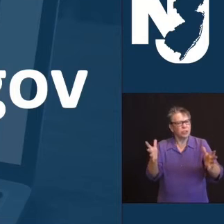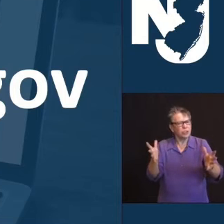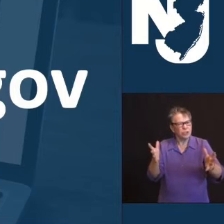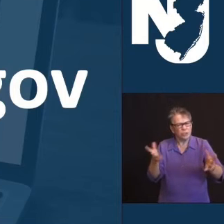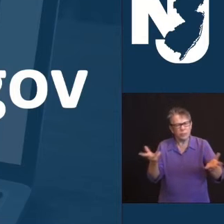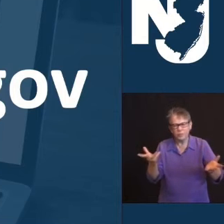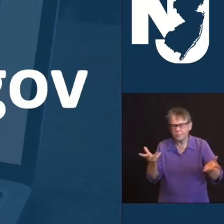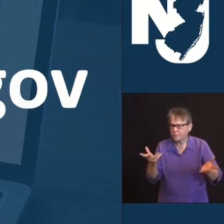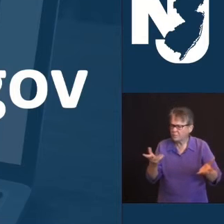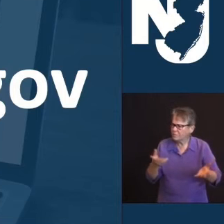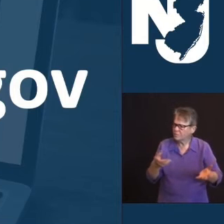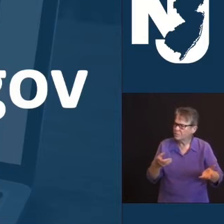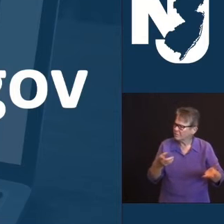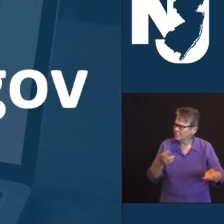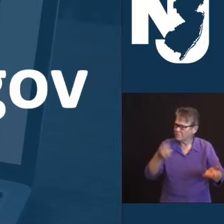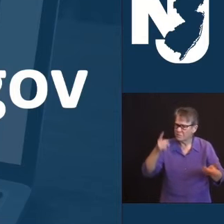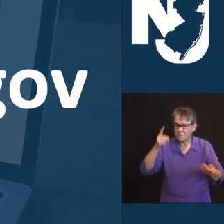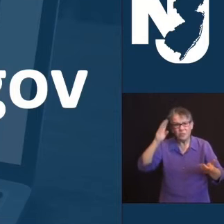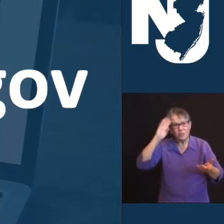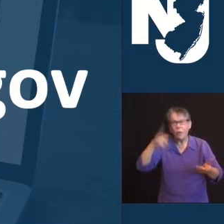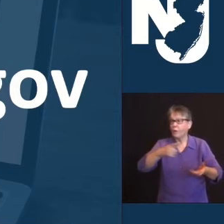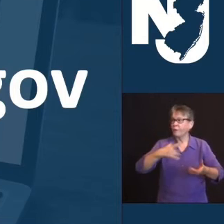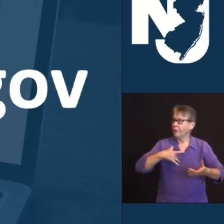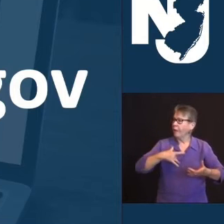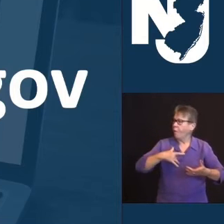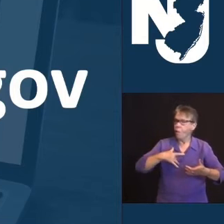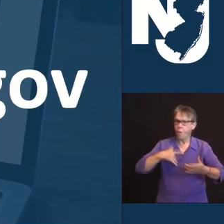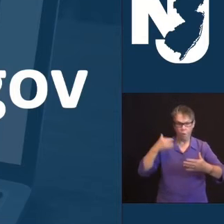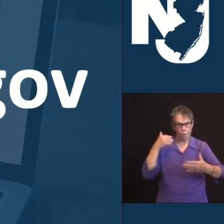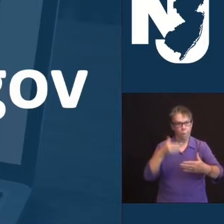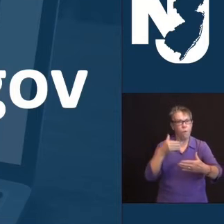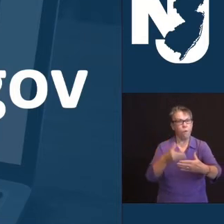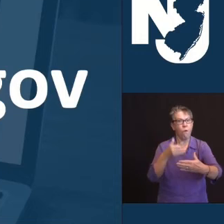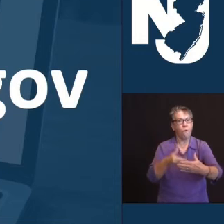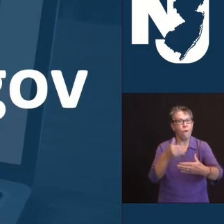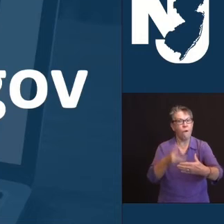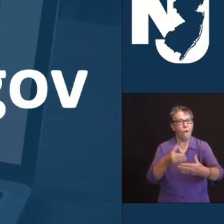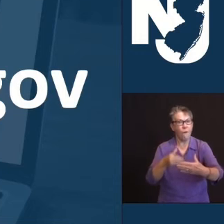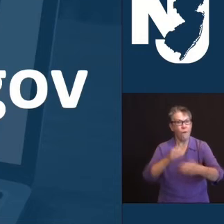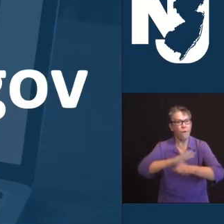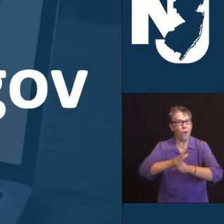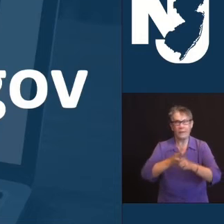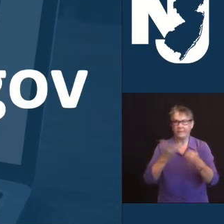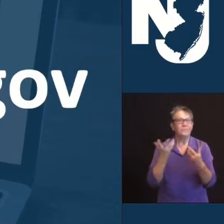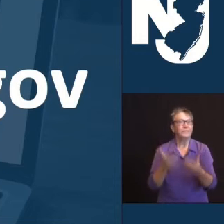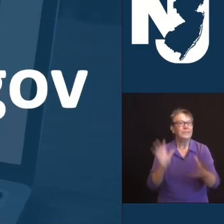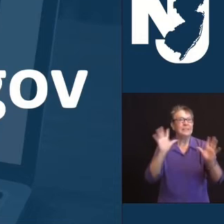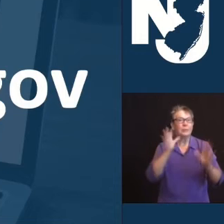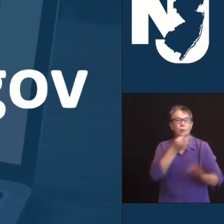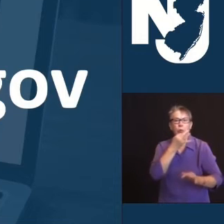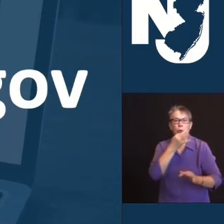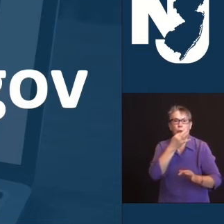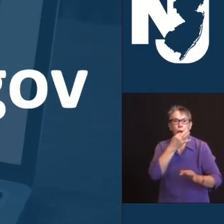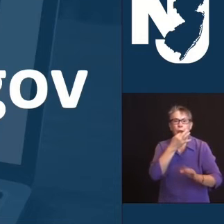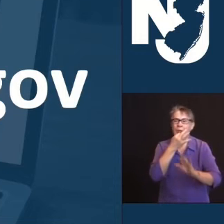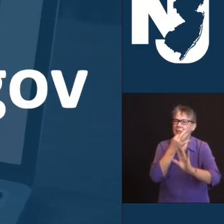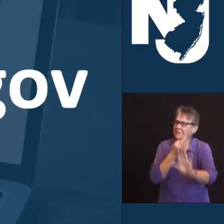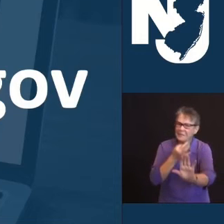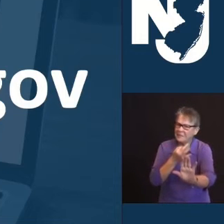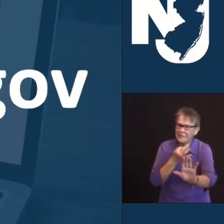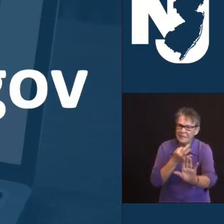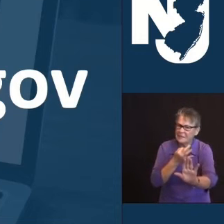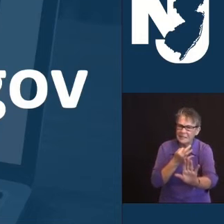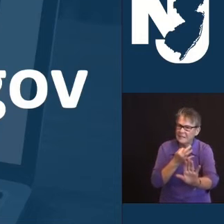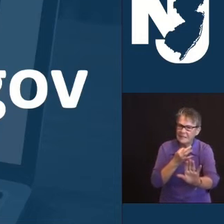going to get us there as one is all of us pulling together for a couple of more months. We have to do this, folks, and we can